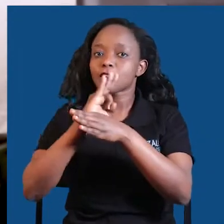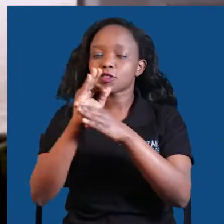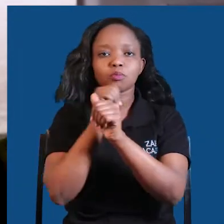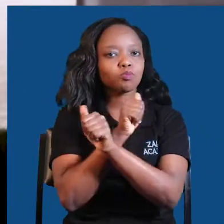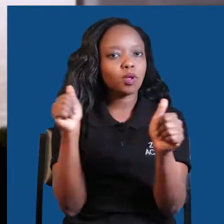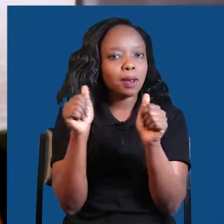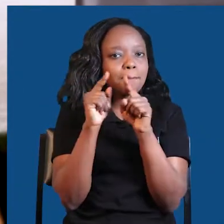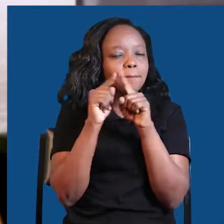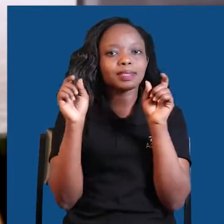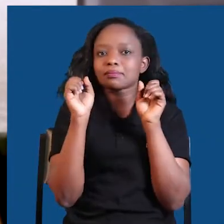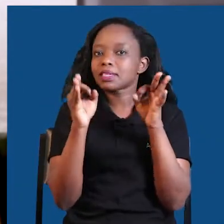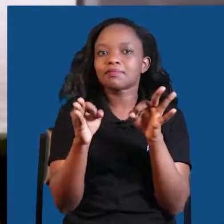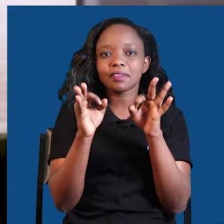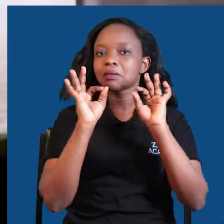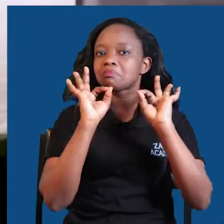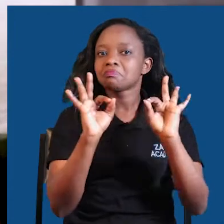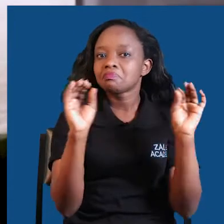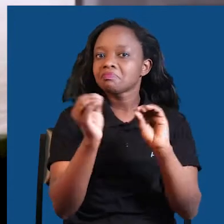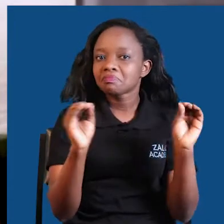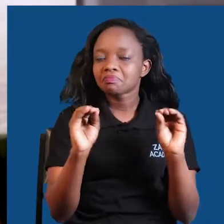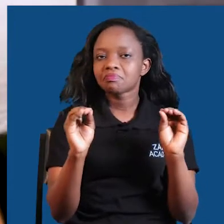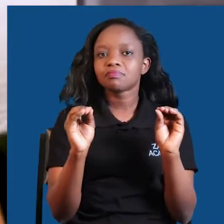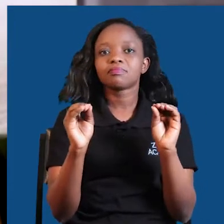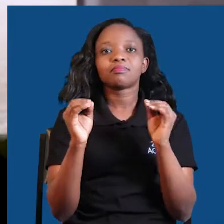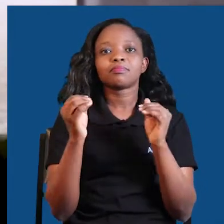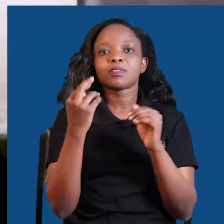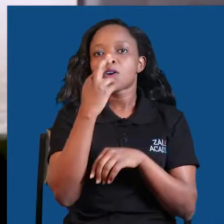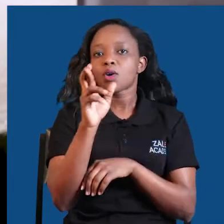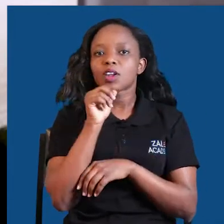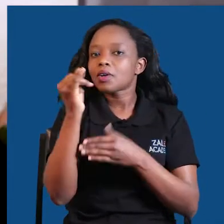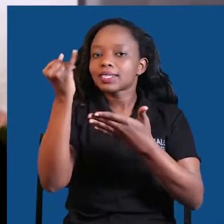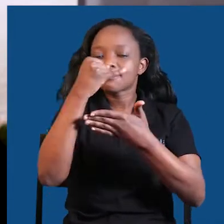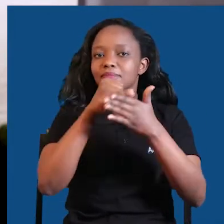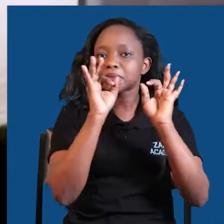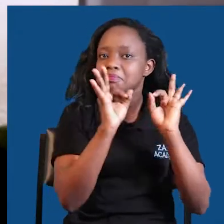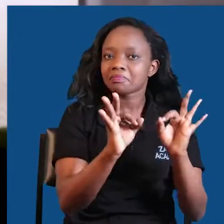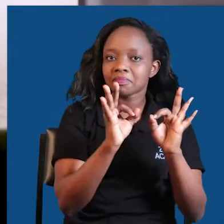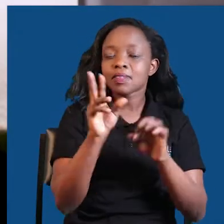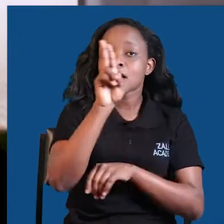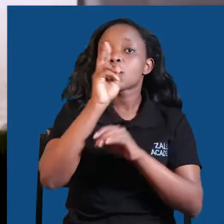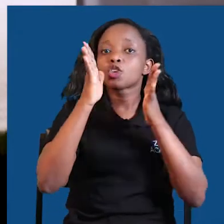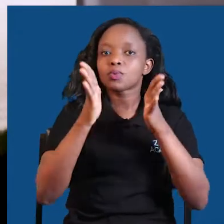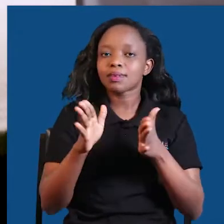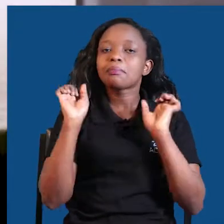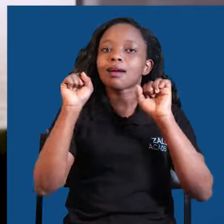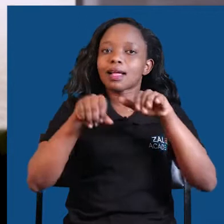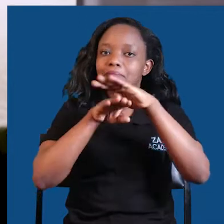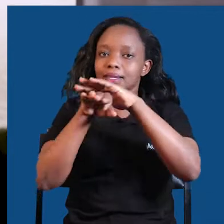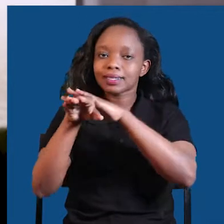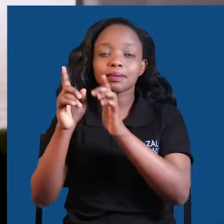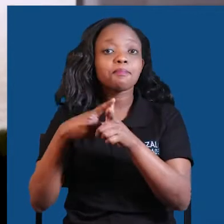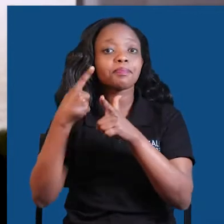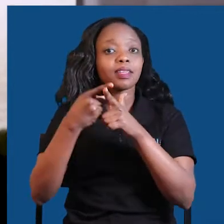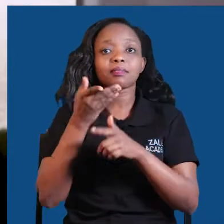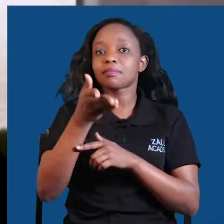very functional. However, if it doesn't look appealing to the eye, or it's not designed in such a way that the user can easily